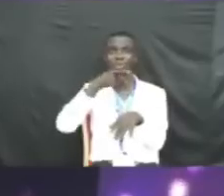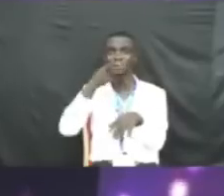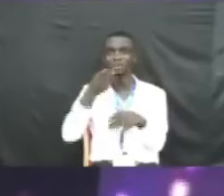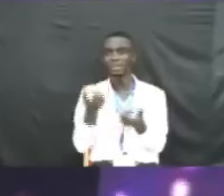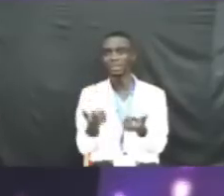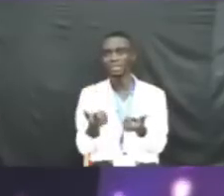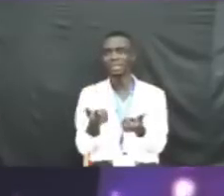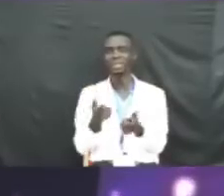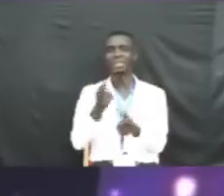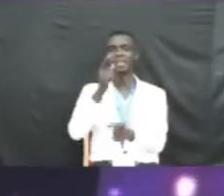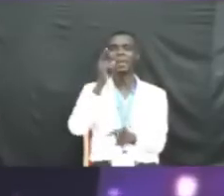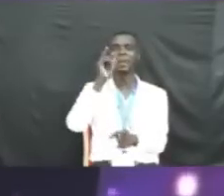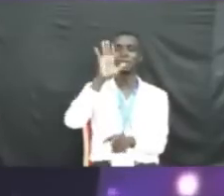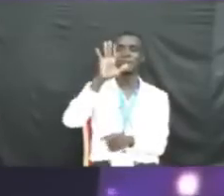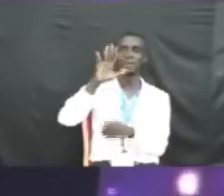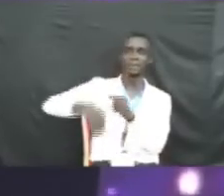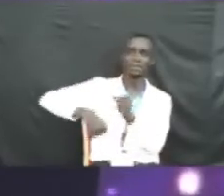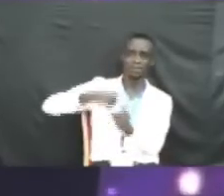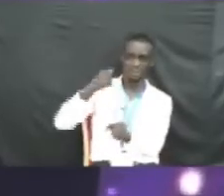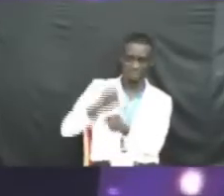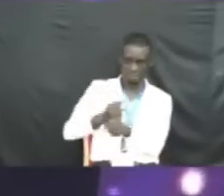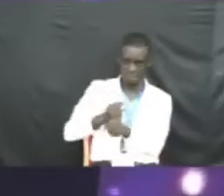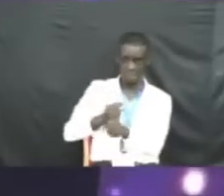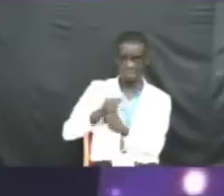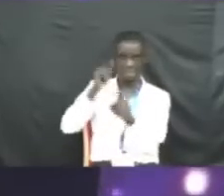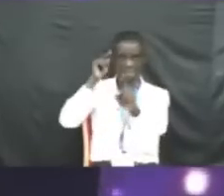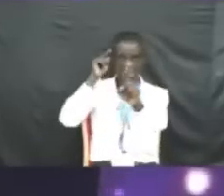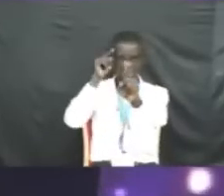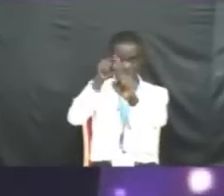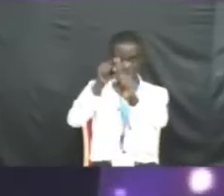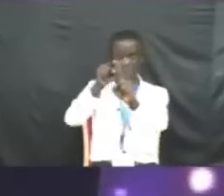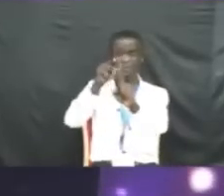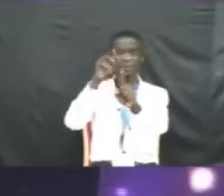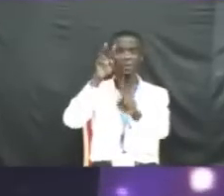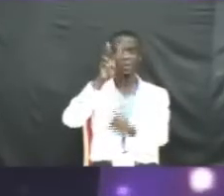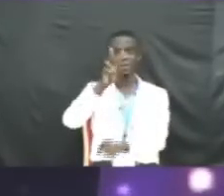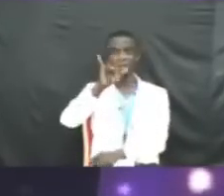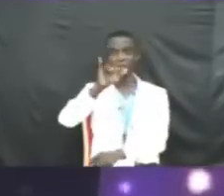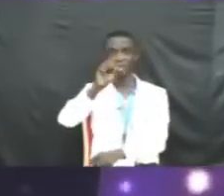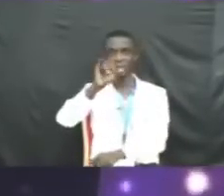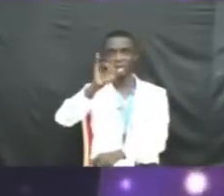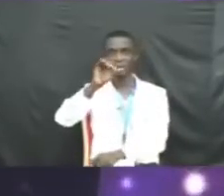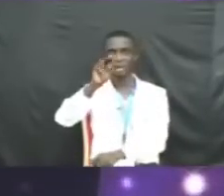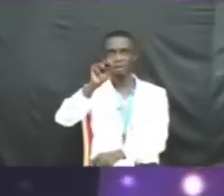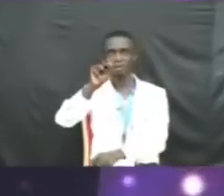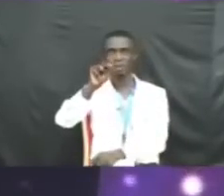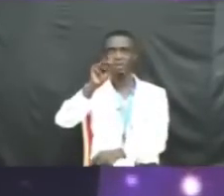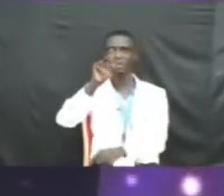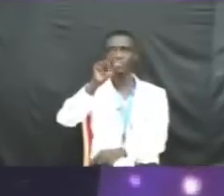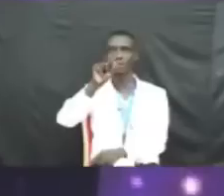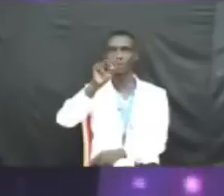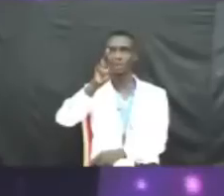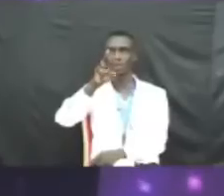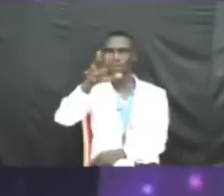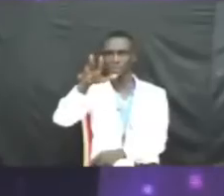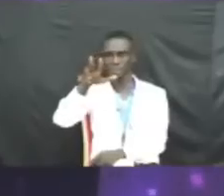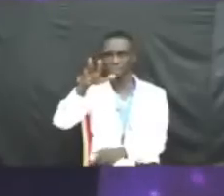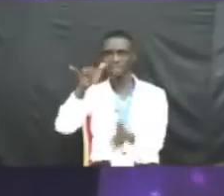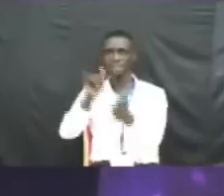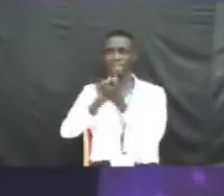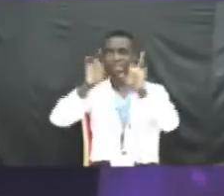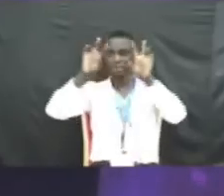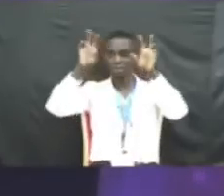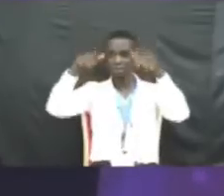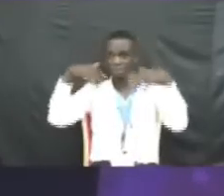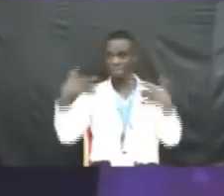5-year strategic vision, vision 2023, which has its overarching theme,